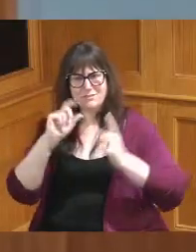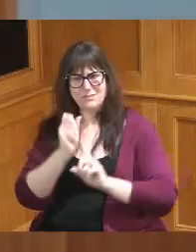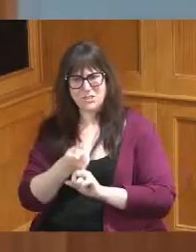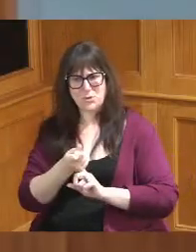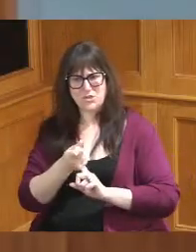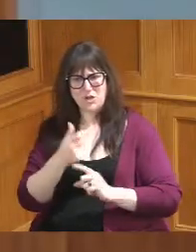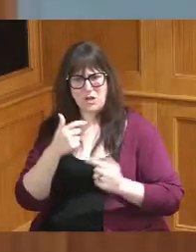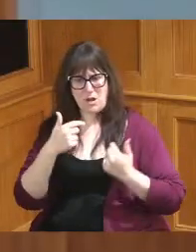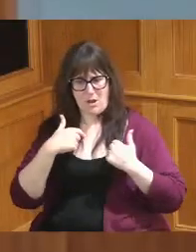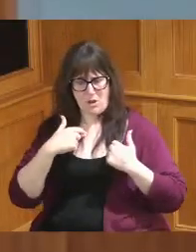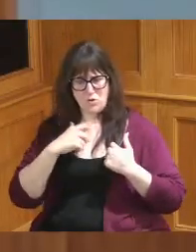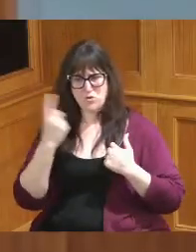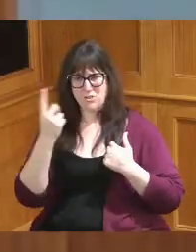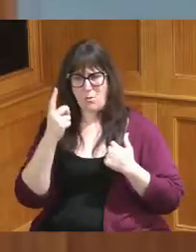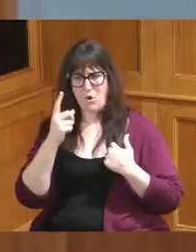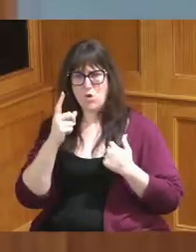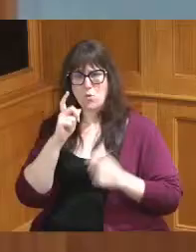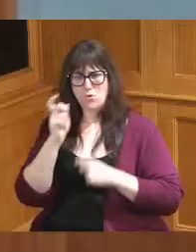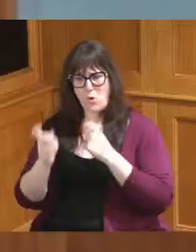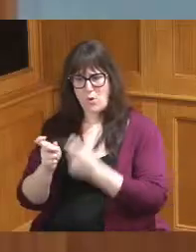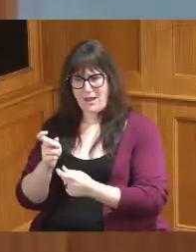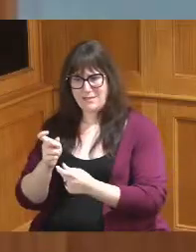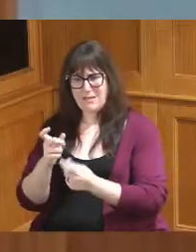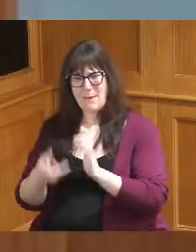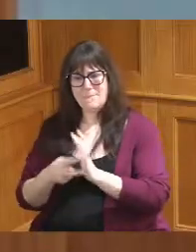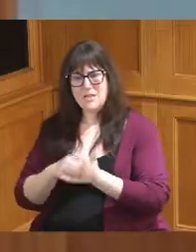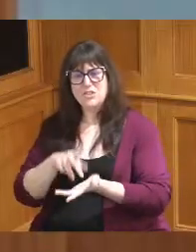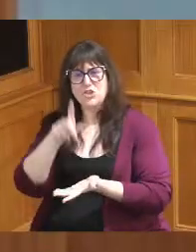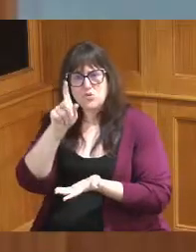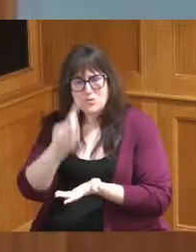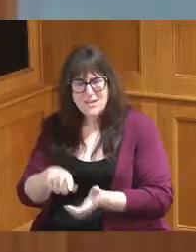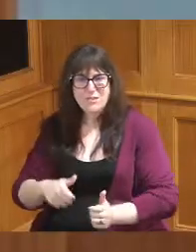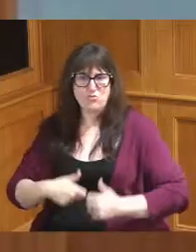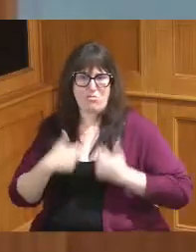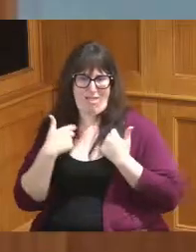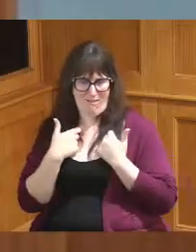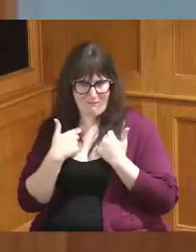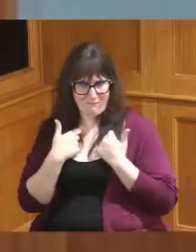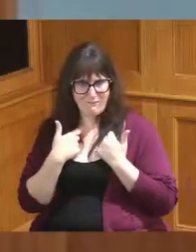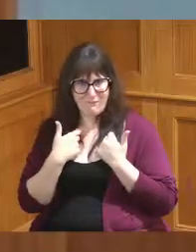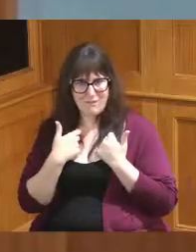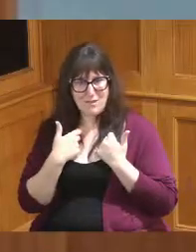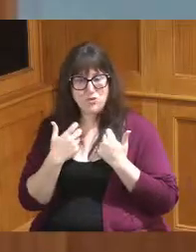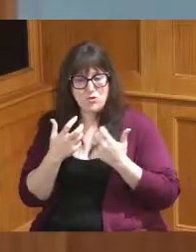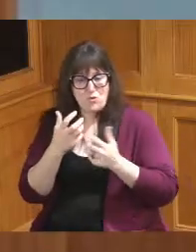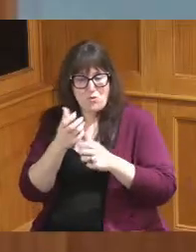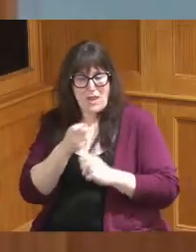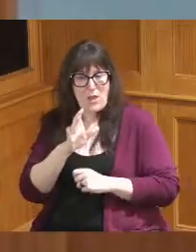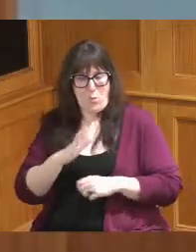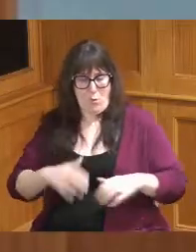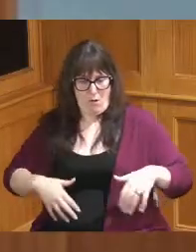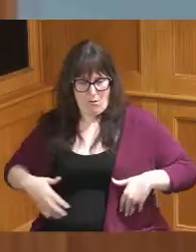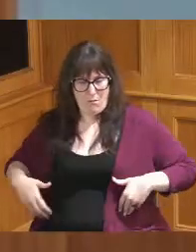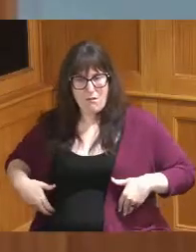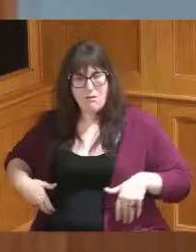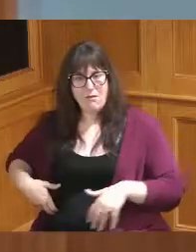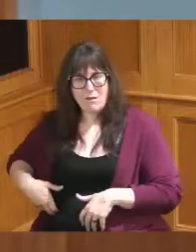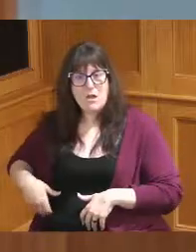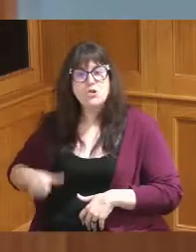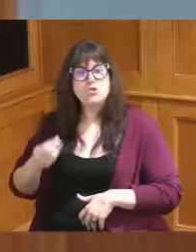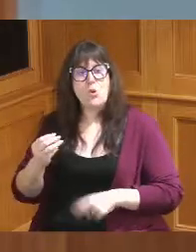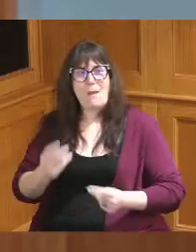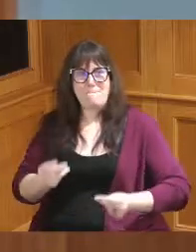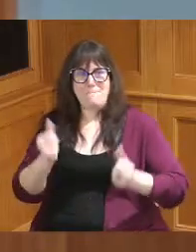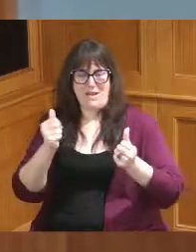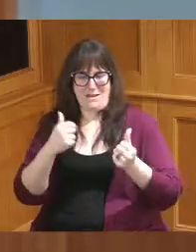be a donor, they need you to be alive to actually retrieve your organs. And so that immediately changed